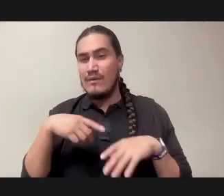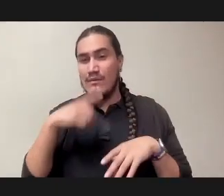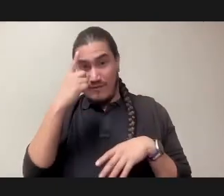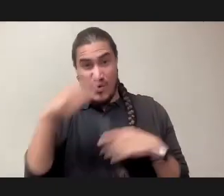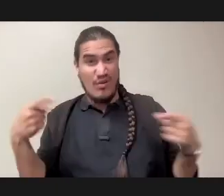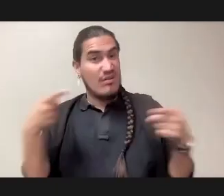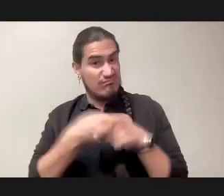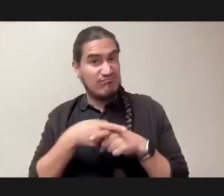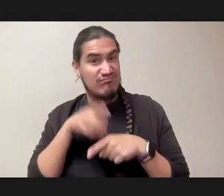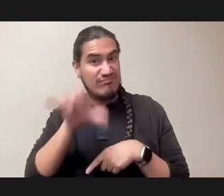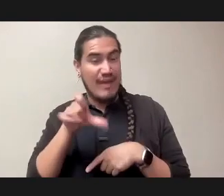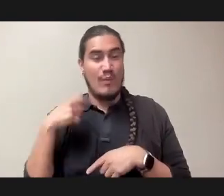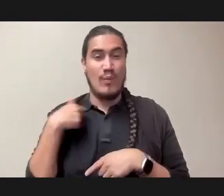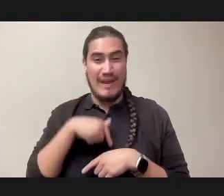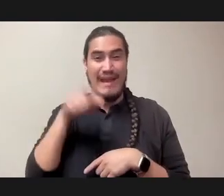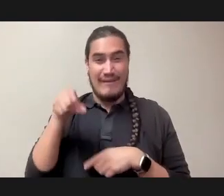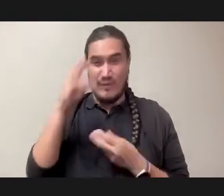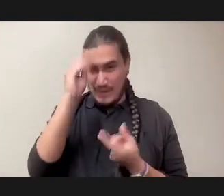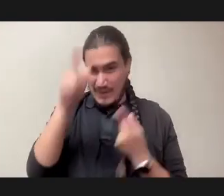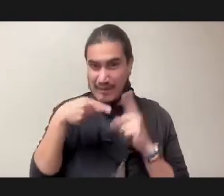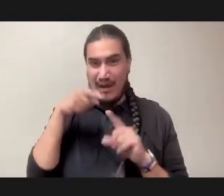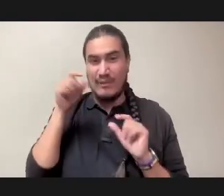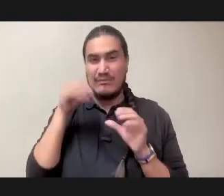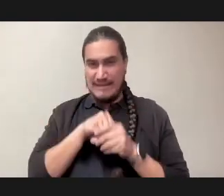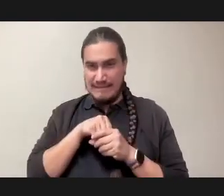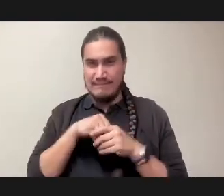to be worked out in the contemporary. And I'll stop there. Thank you.